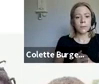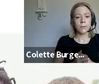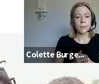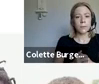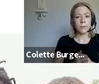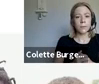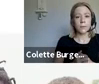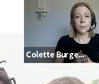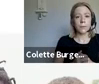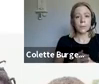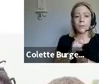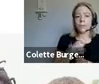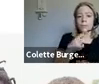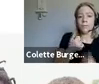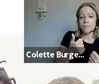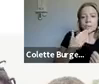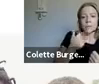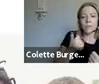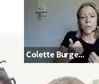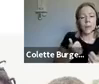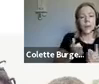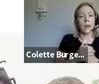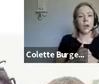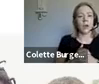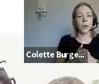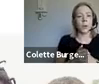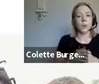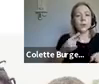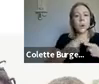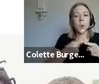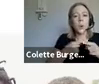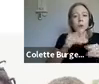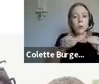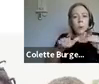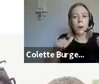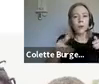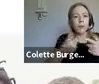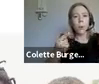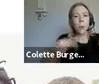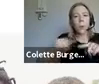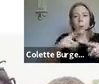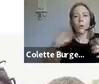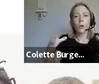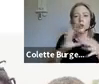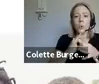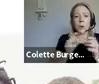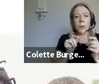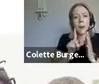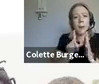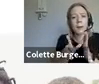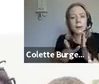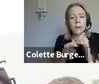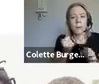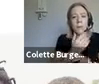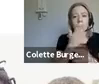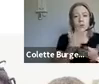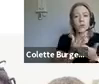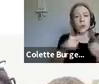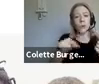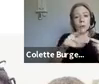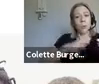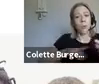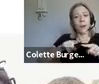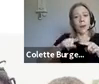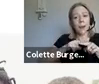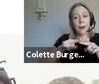much, Nafisa. Just a quick reminder for anybody who's joined us a little bit later, make sure if you want the